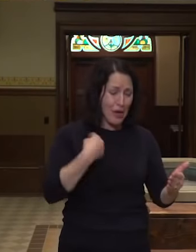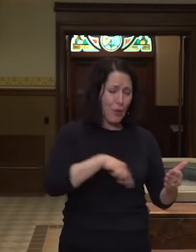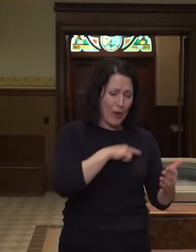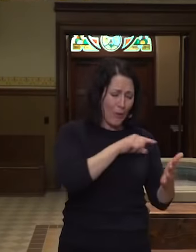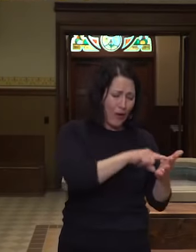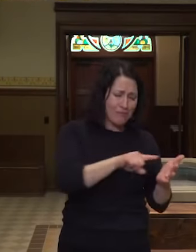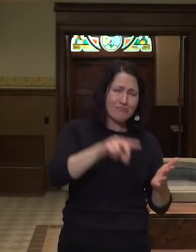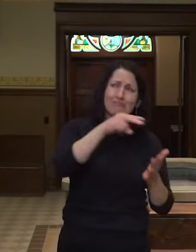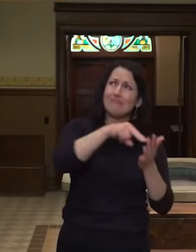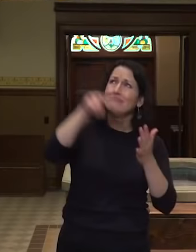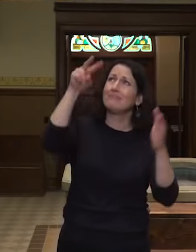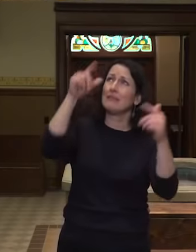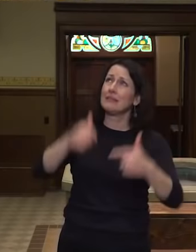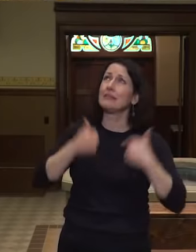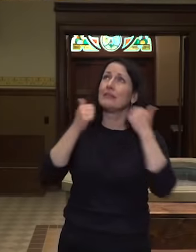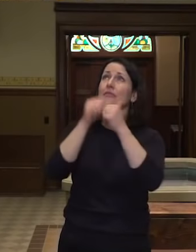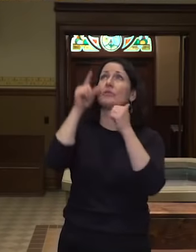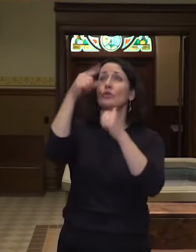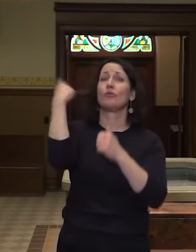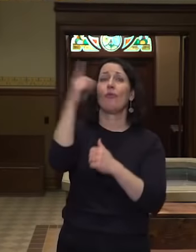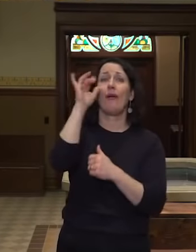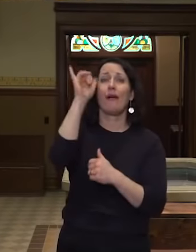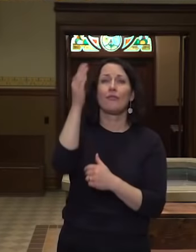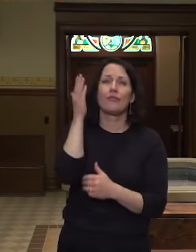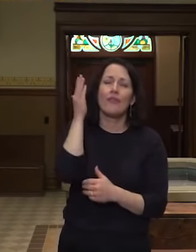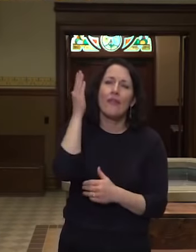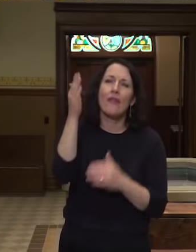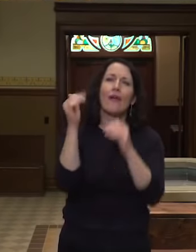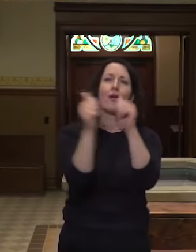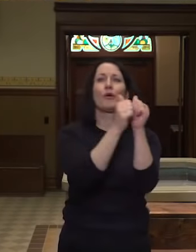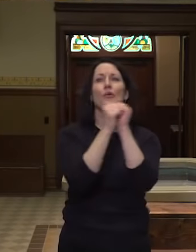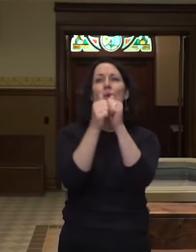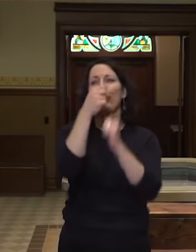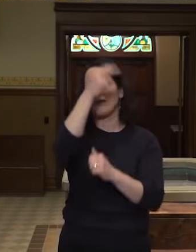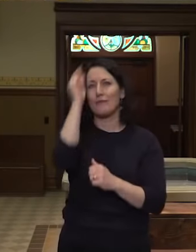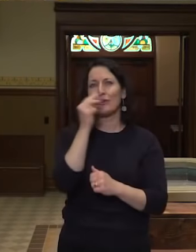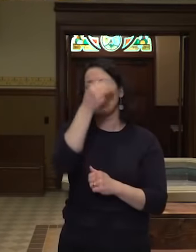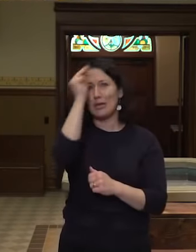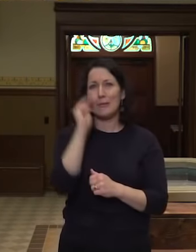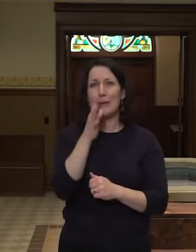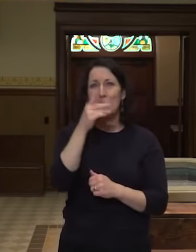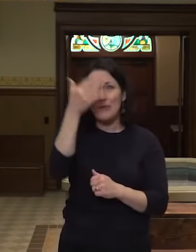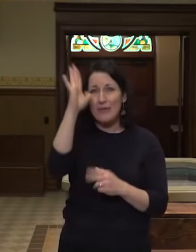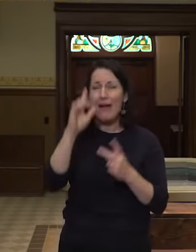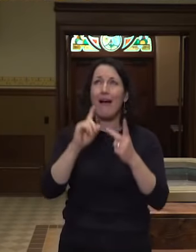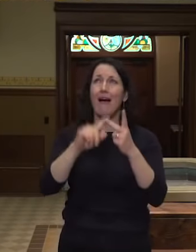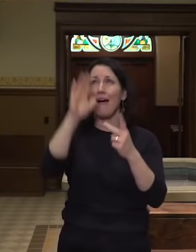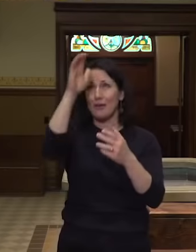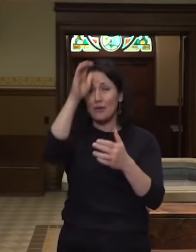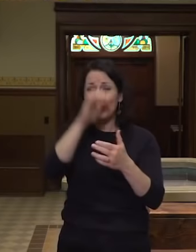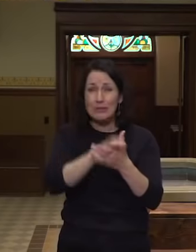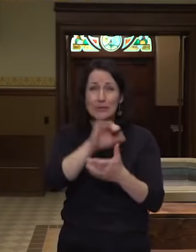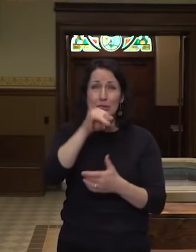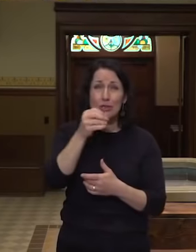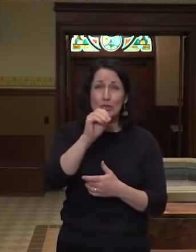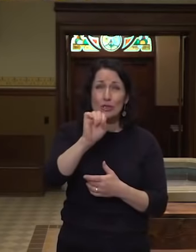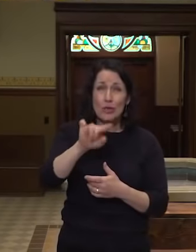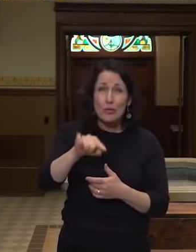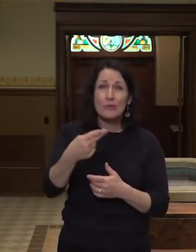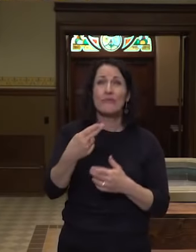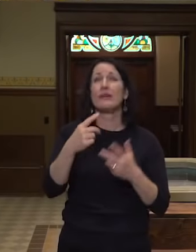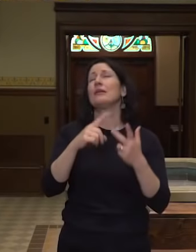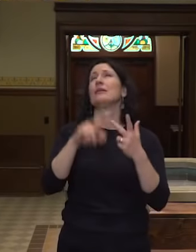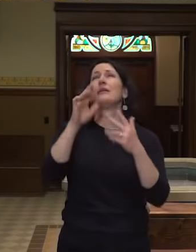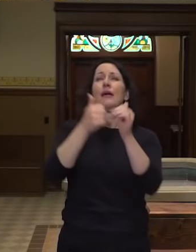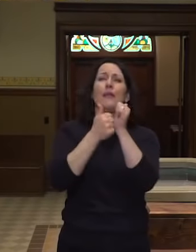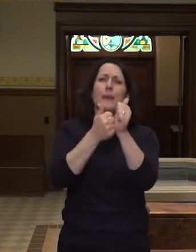live with you forever. There, in communion with the Blessed Virgin Mary, Mother of God, with Blessed Joseph, her spouse,